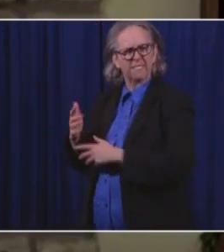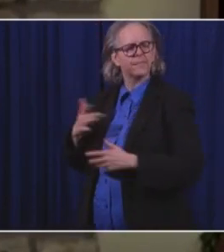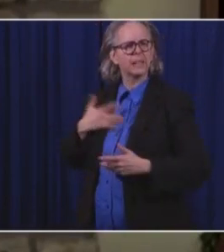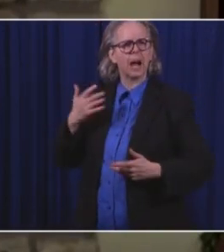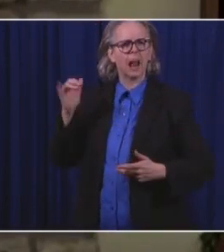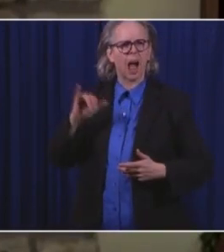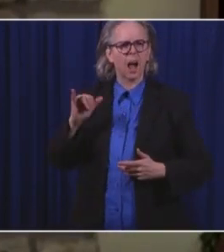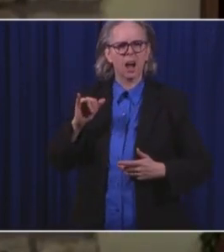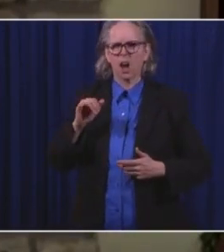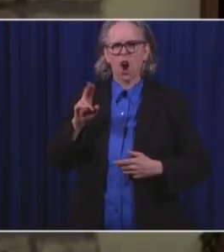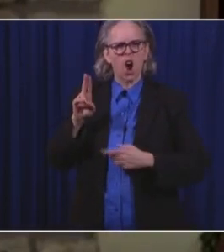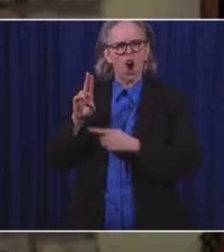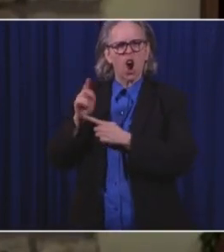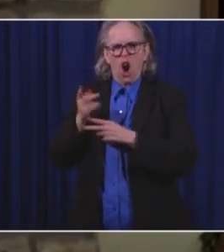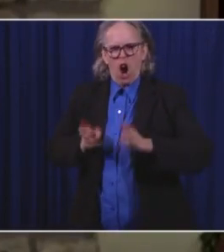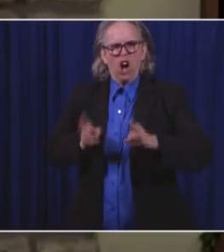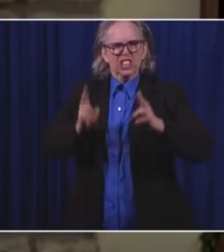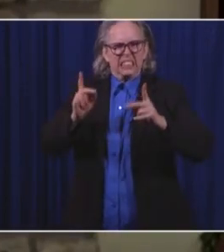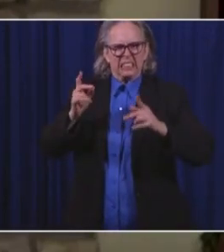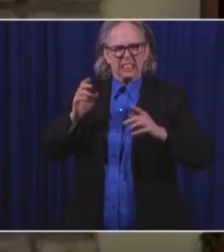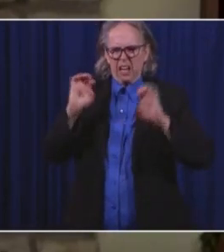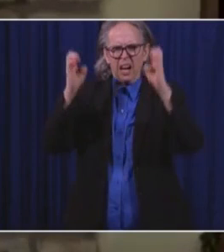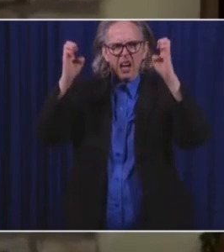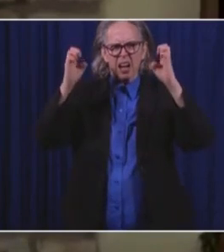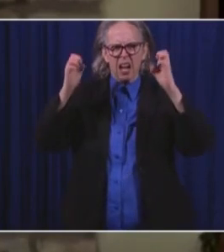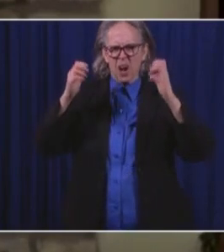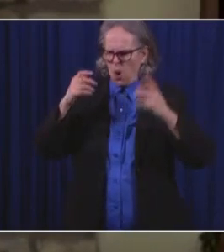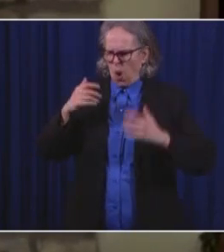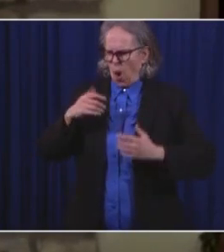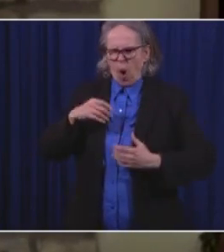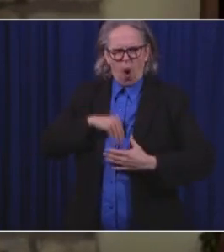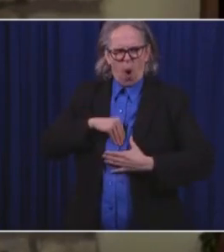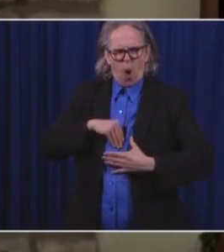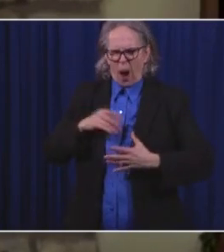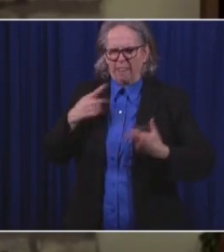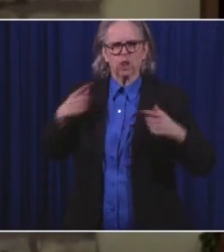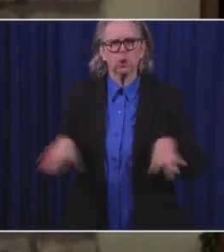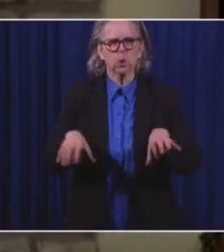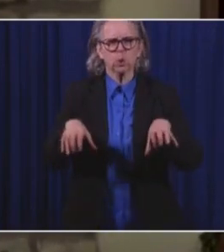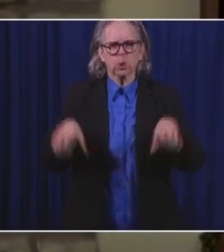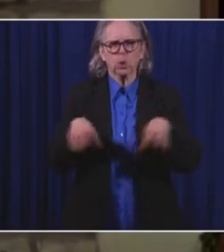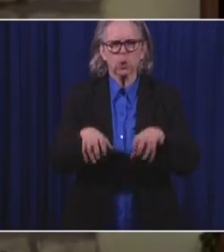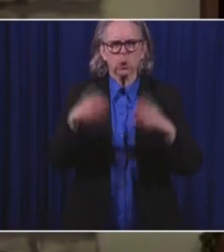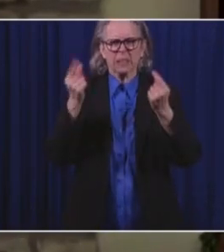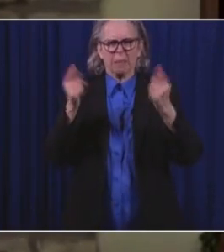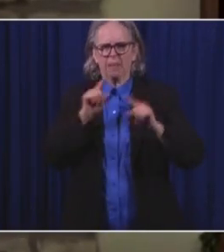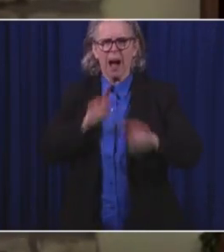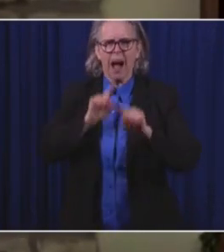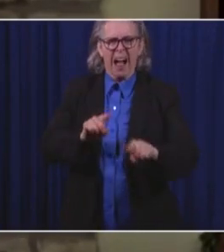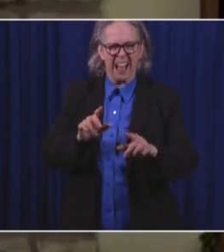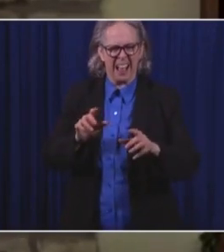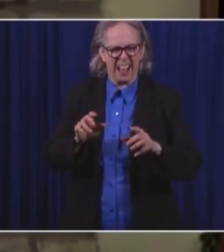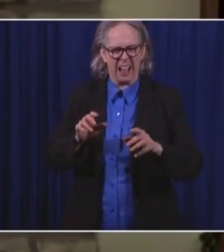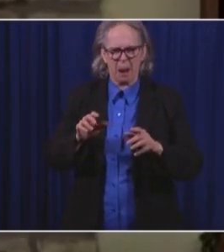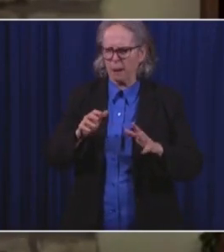from prior pandemics and anytime you have a situation like this is the earlier you can move and the faster you can move, the better you